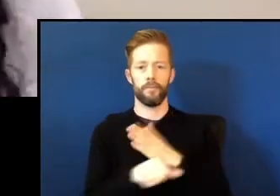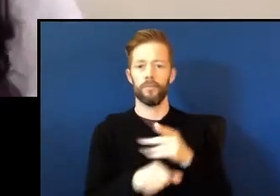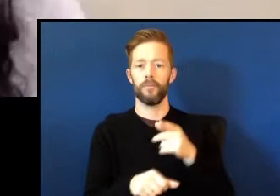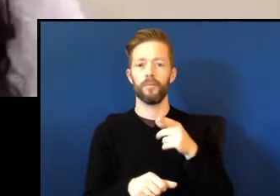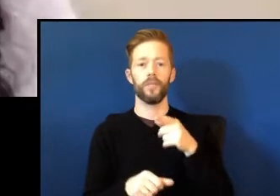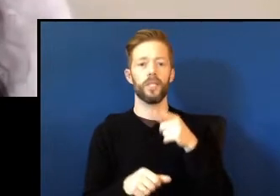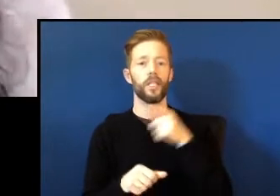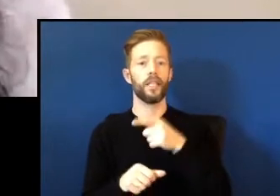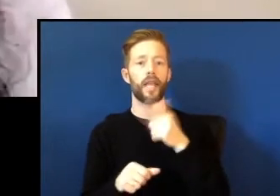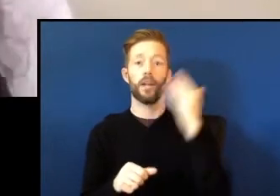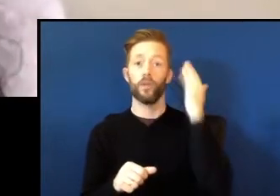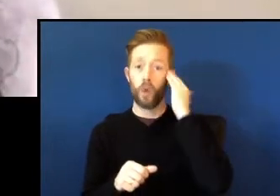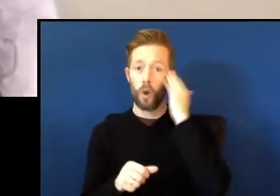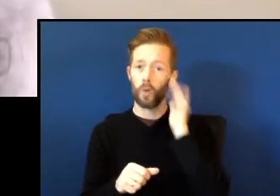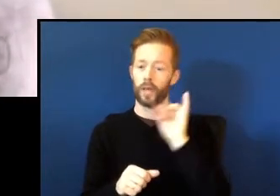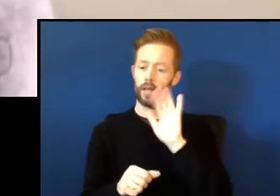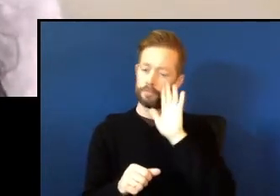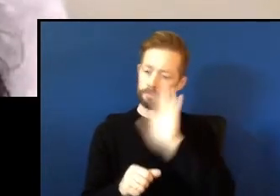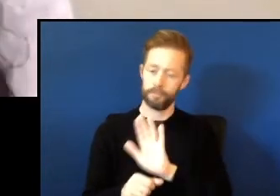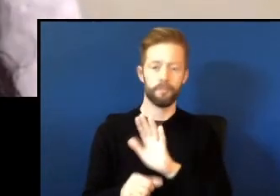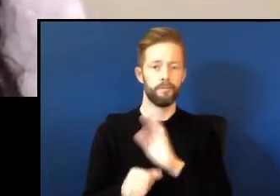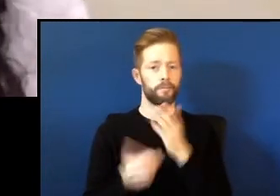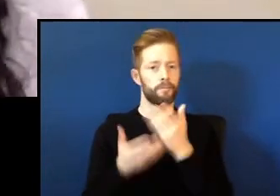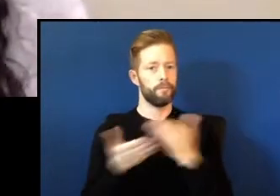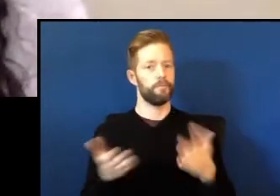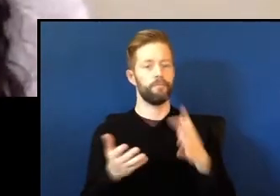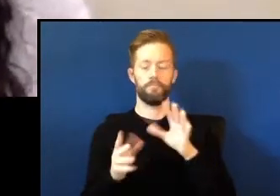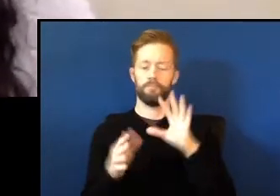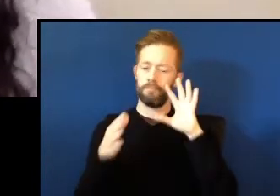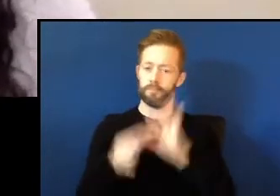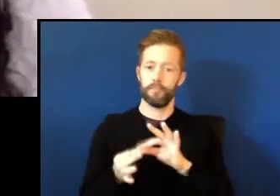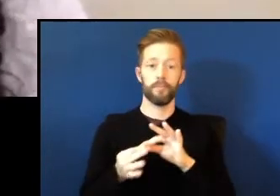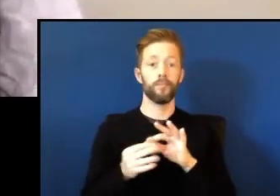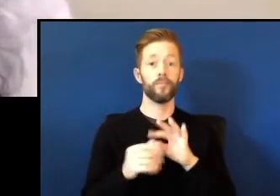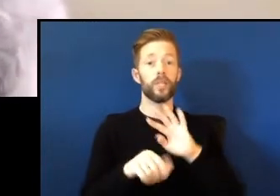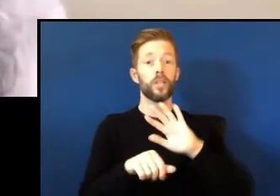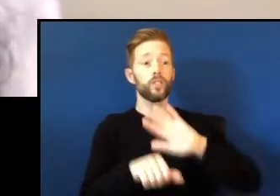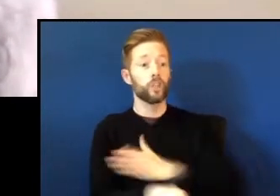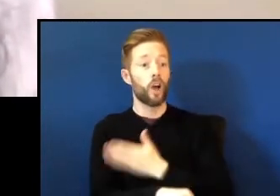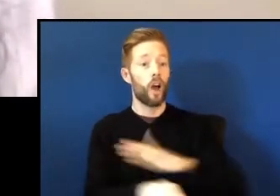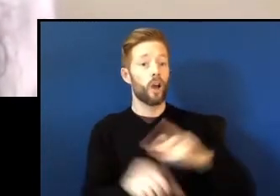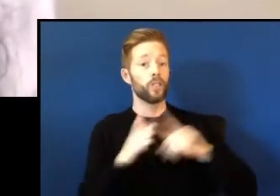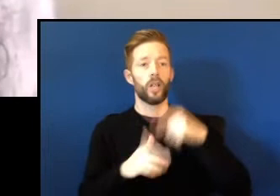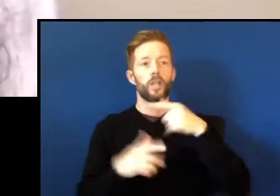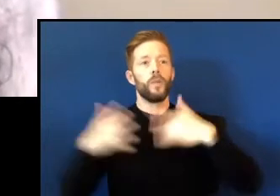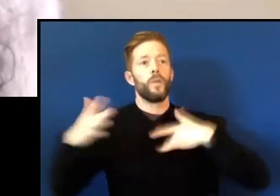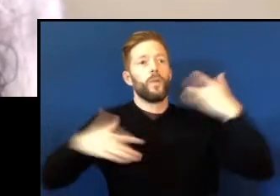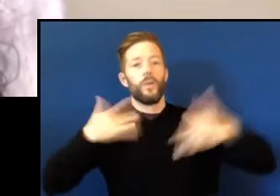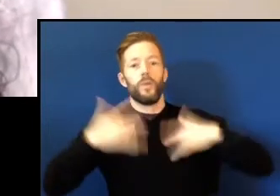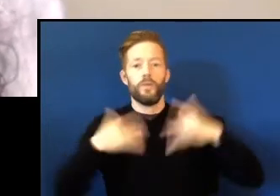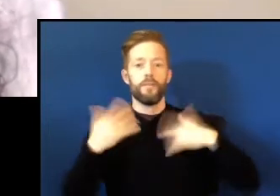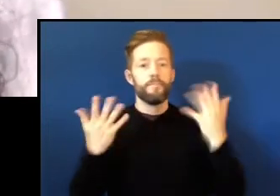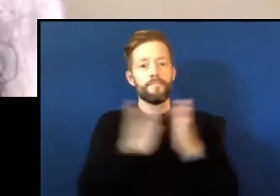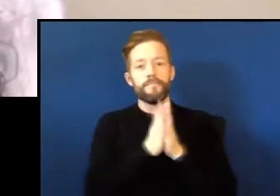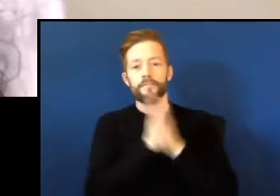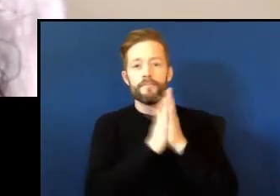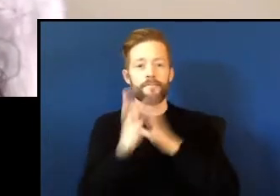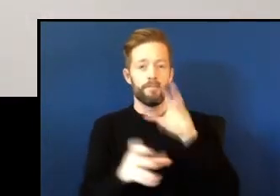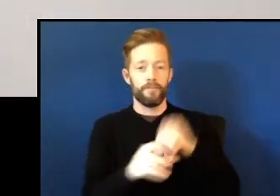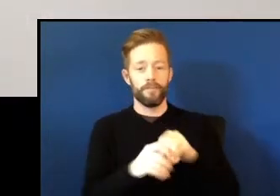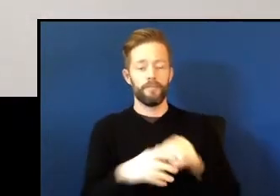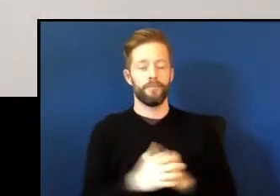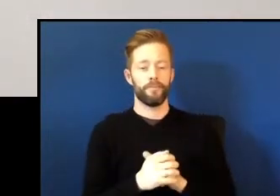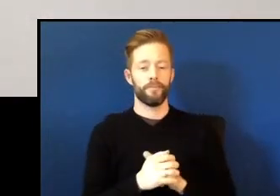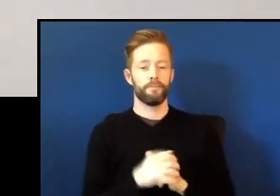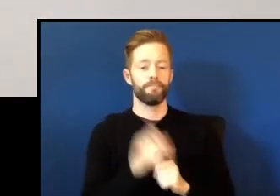have their instrument, it belongs to them. When the song begins to play, they're very excited to participate. Mm-hmm. Yeah, I